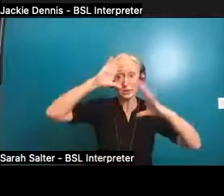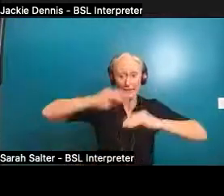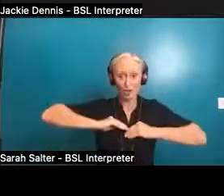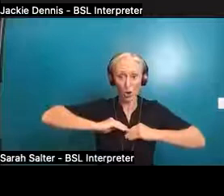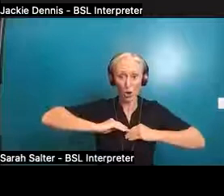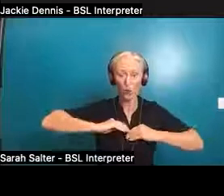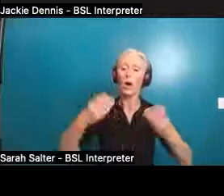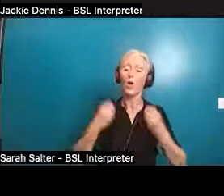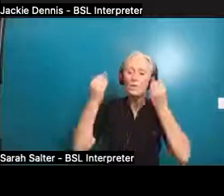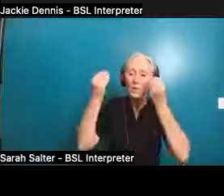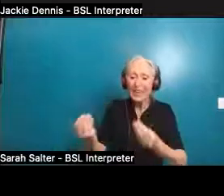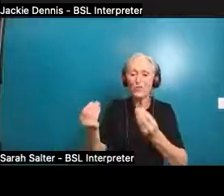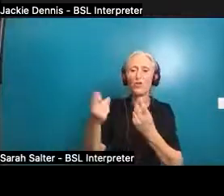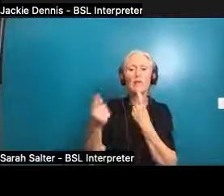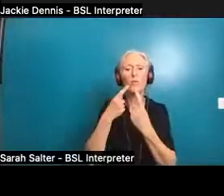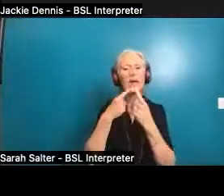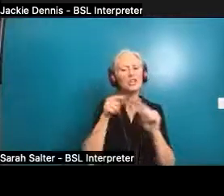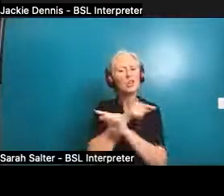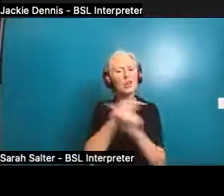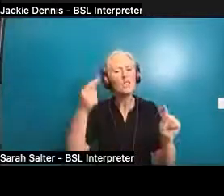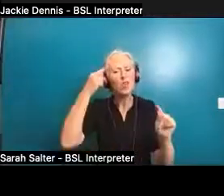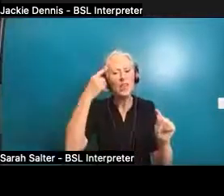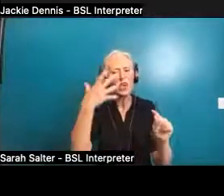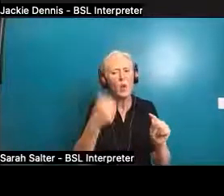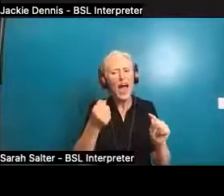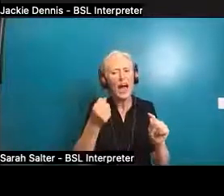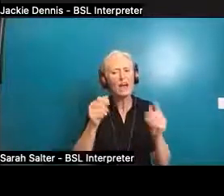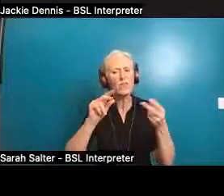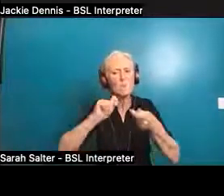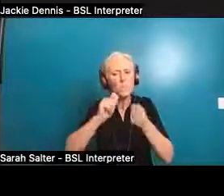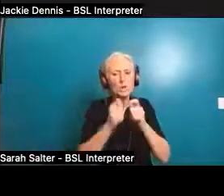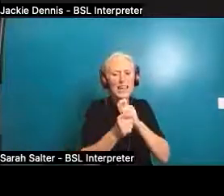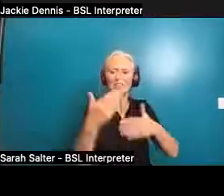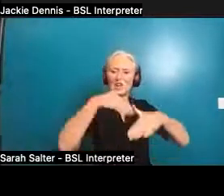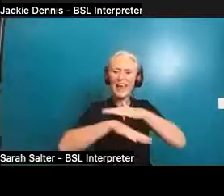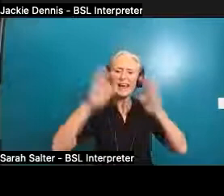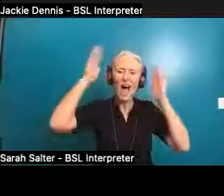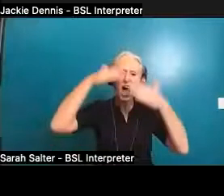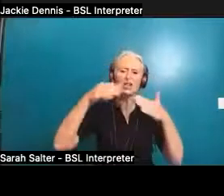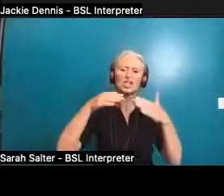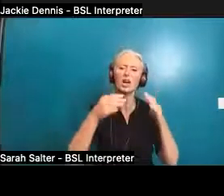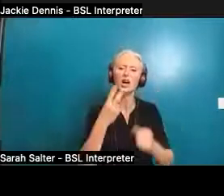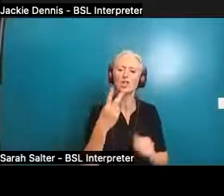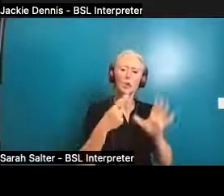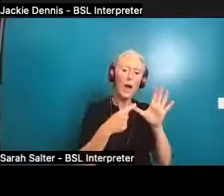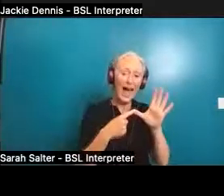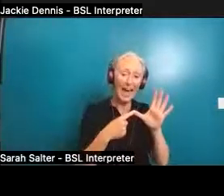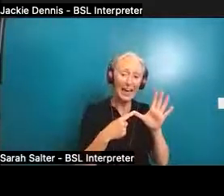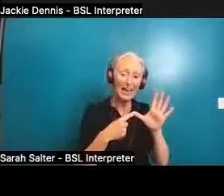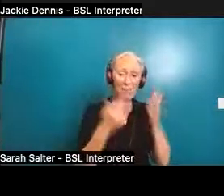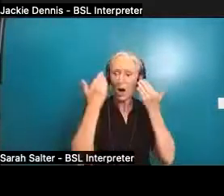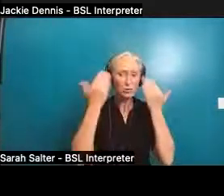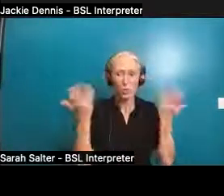think you've got a mutation in the USH2A gene, but you're not sure what it is, again, get in touch. We can help you find